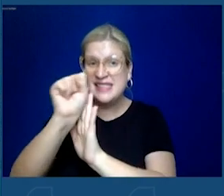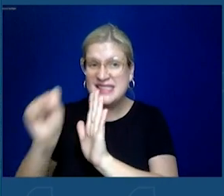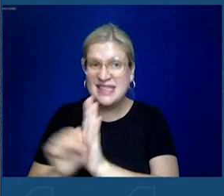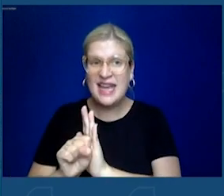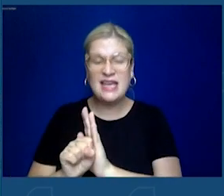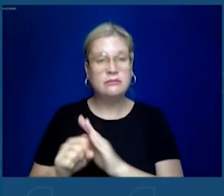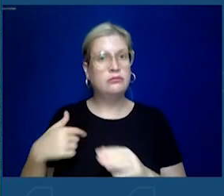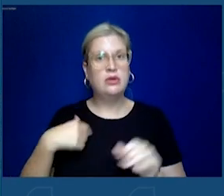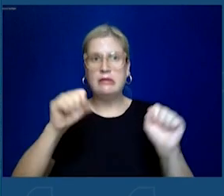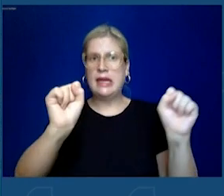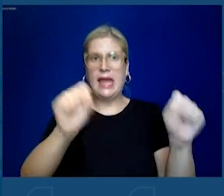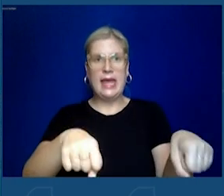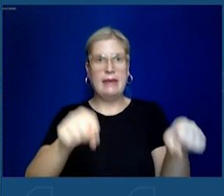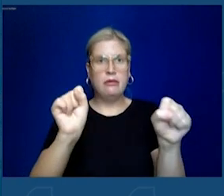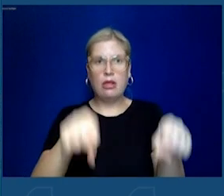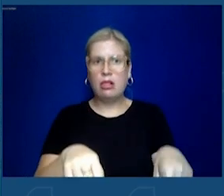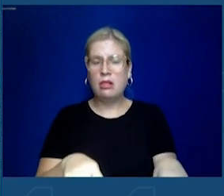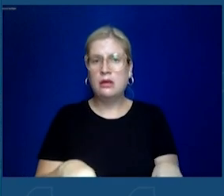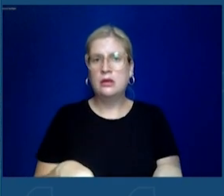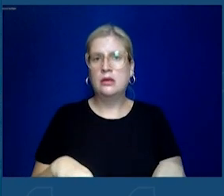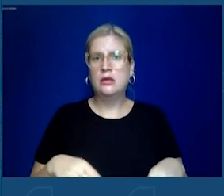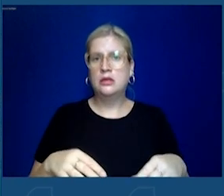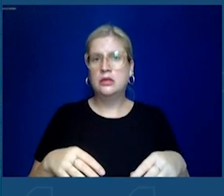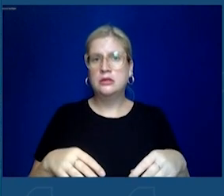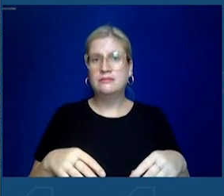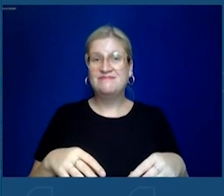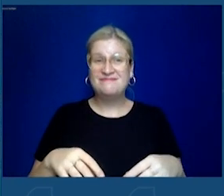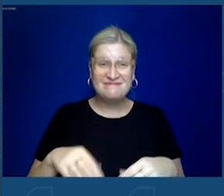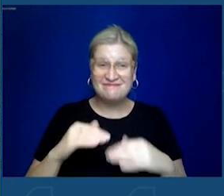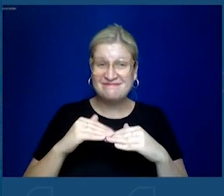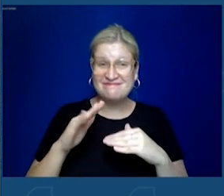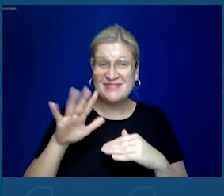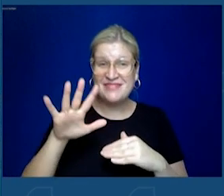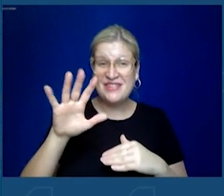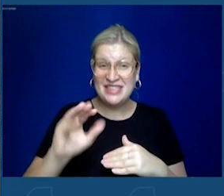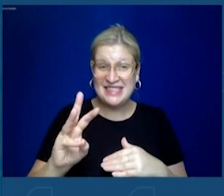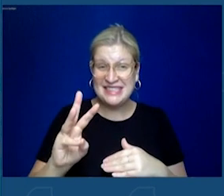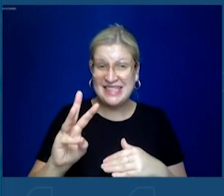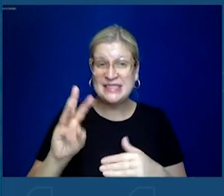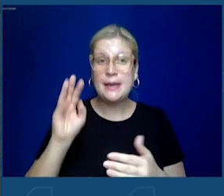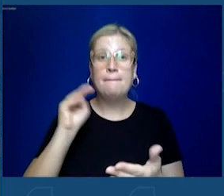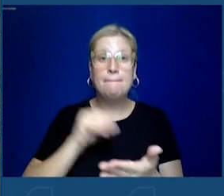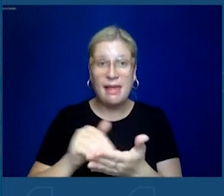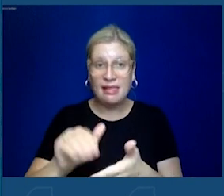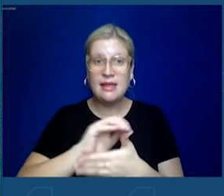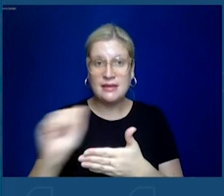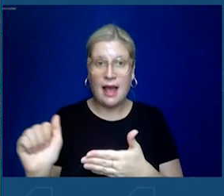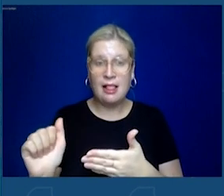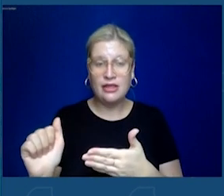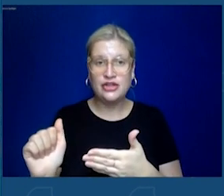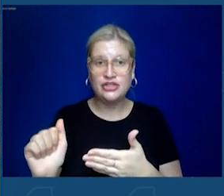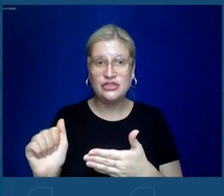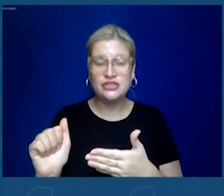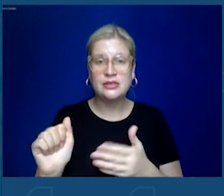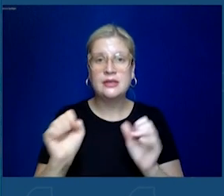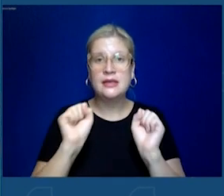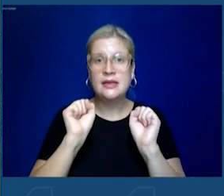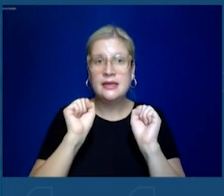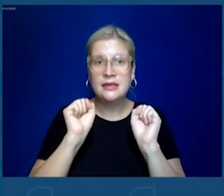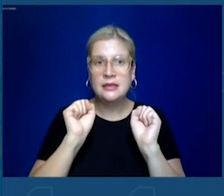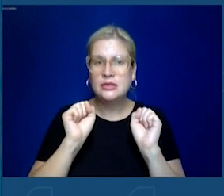leveraged over $56 million to over $700